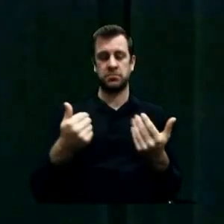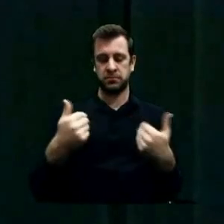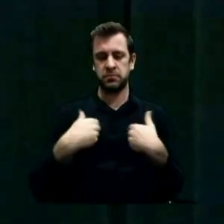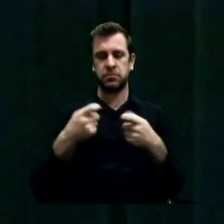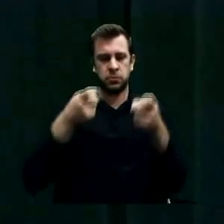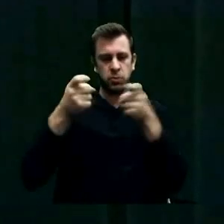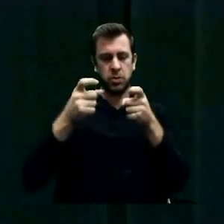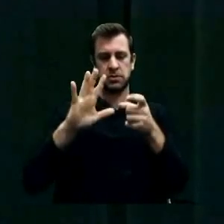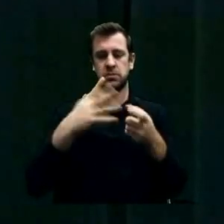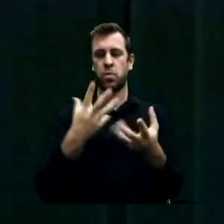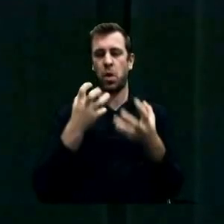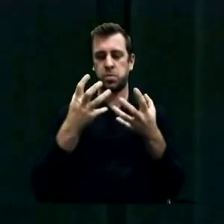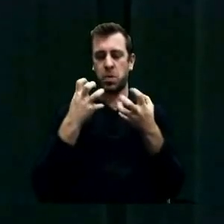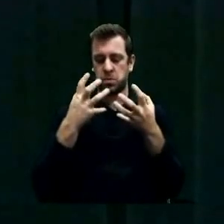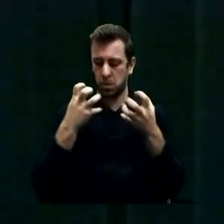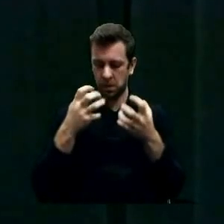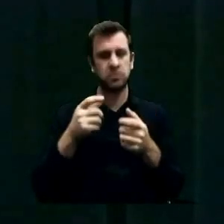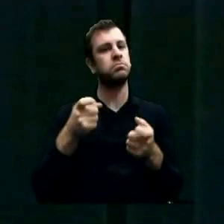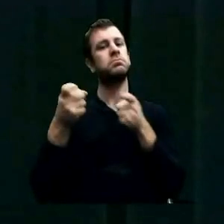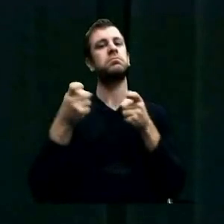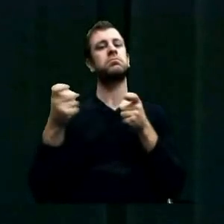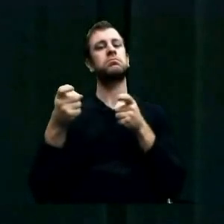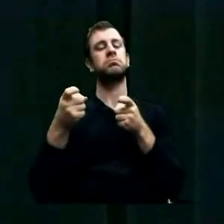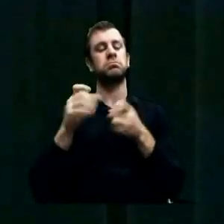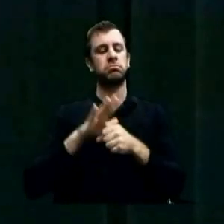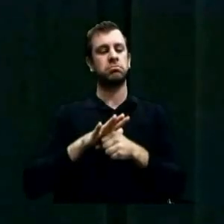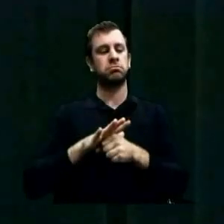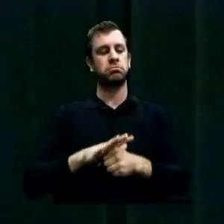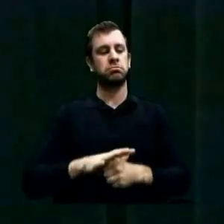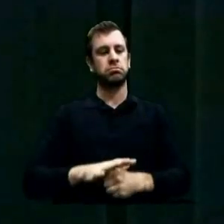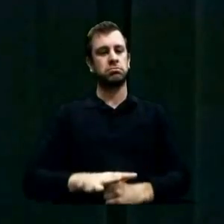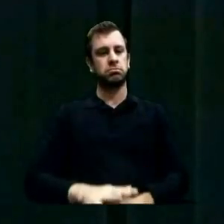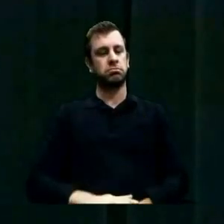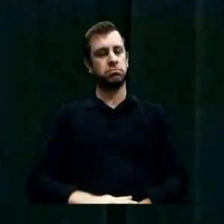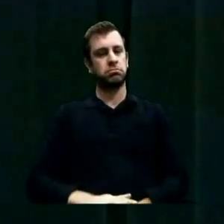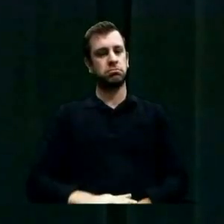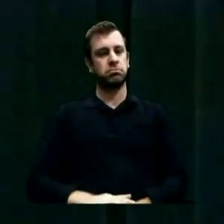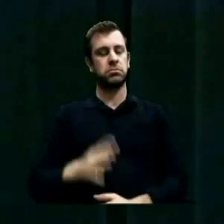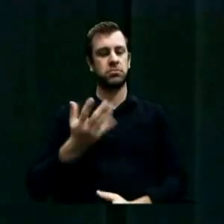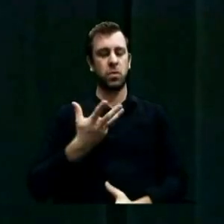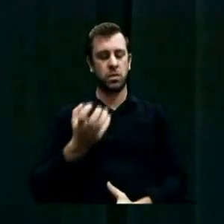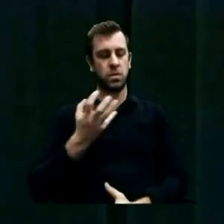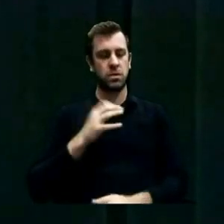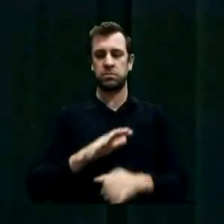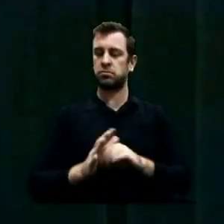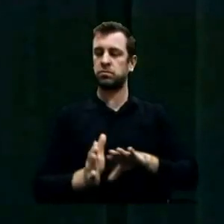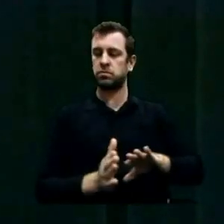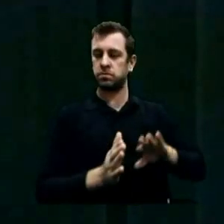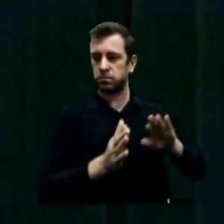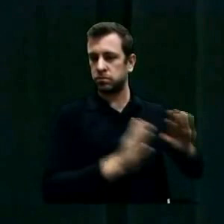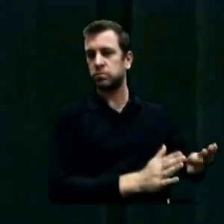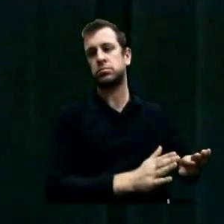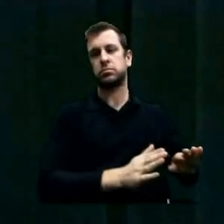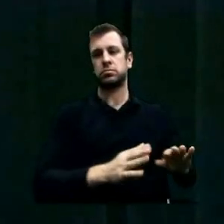protects his religion, suppresses his own evil desires, and is obedient to the commands of his